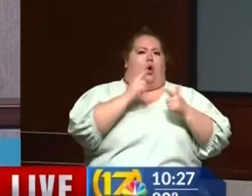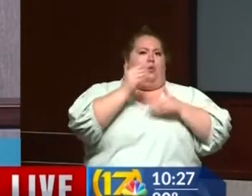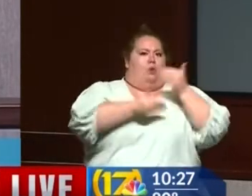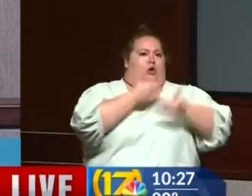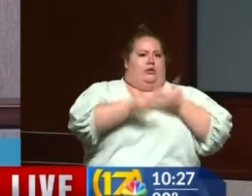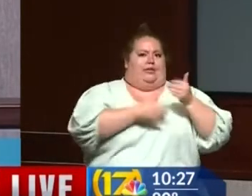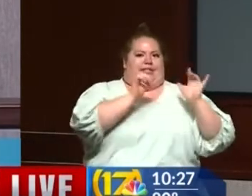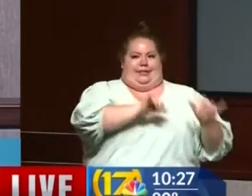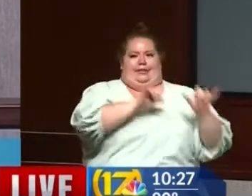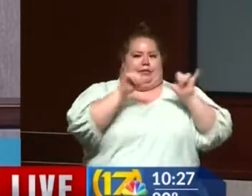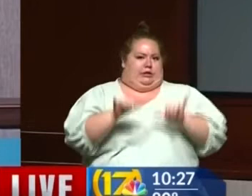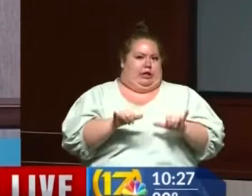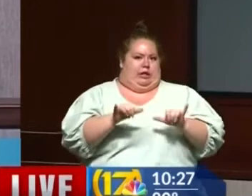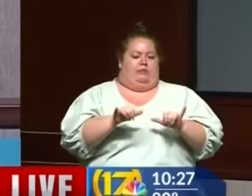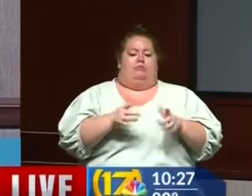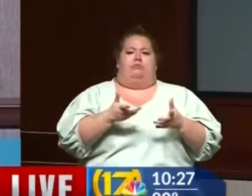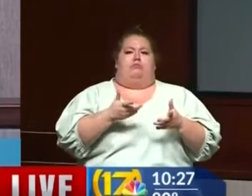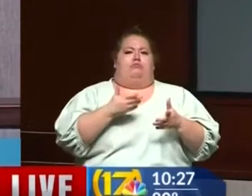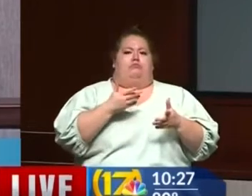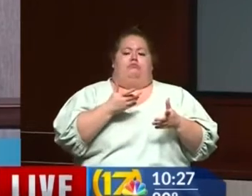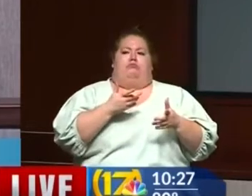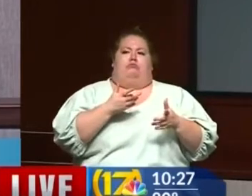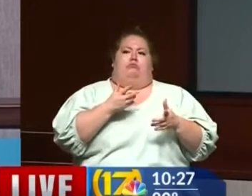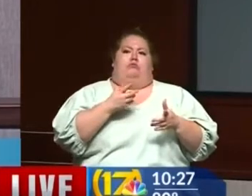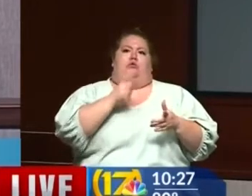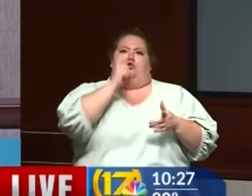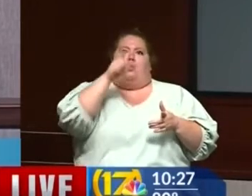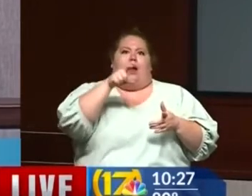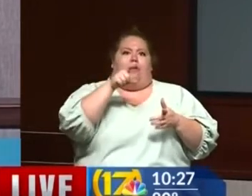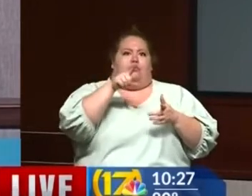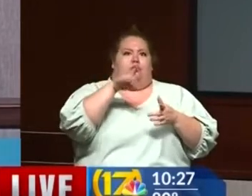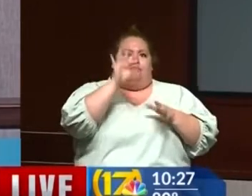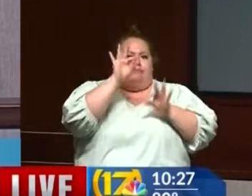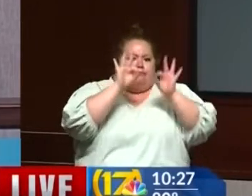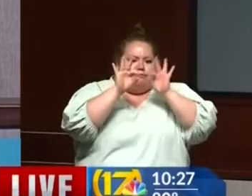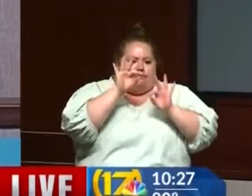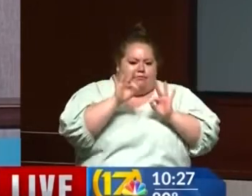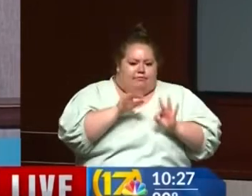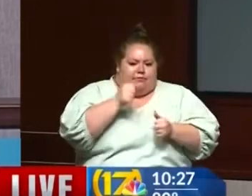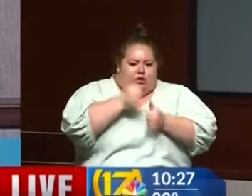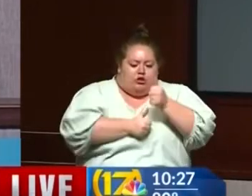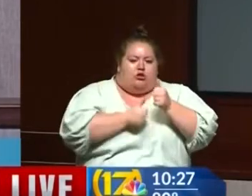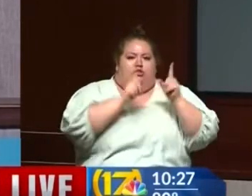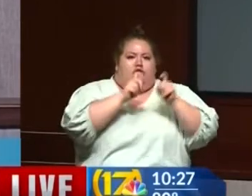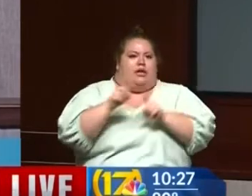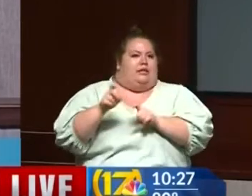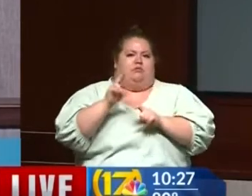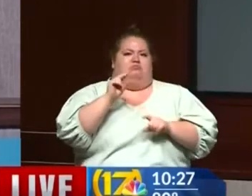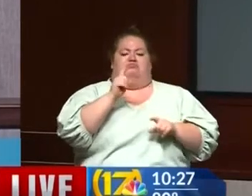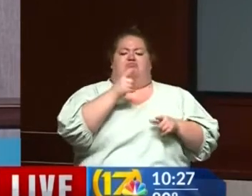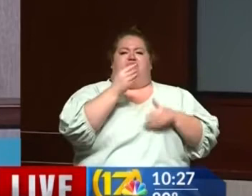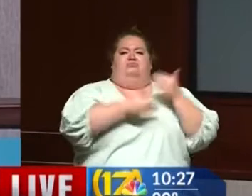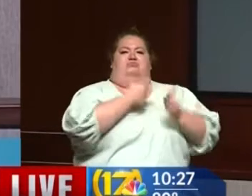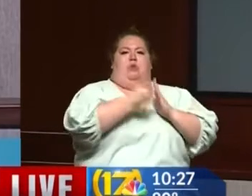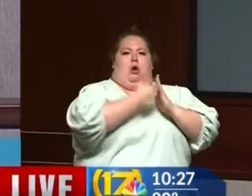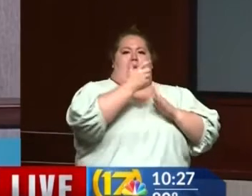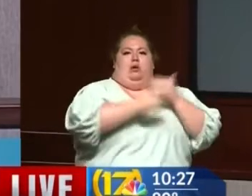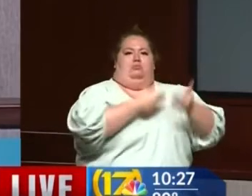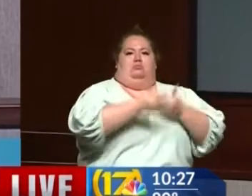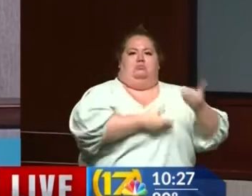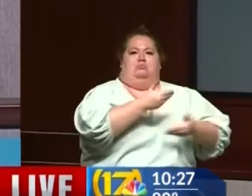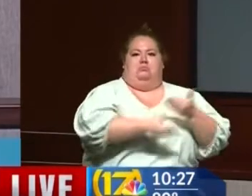that they don't have to go and pick through each individual record to make sure that it fits the criteria it's supposed to. So the electronic lab reporting is